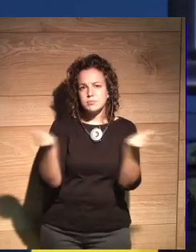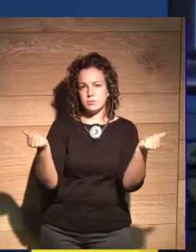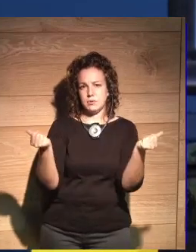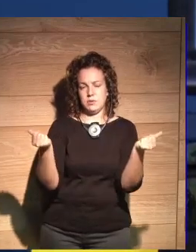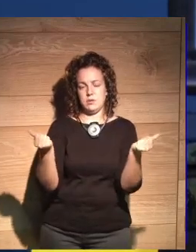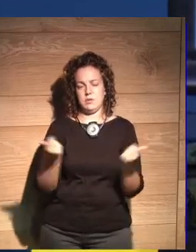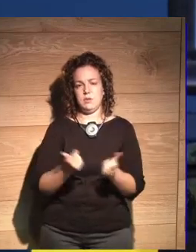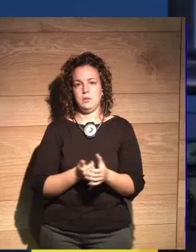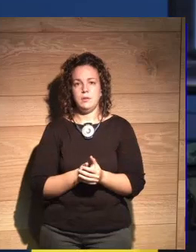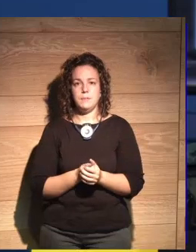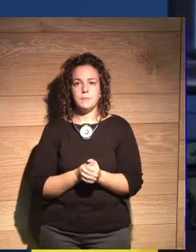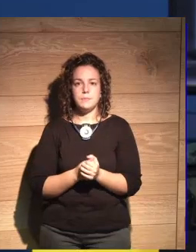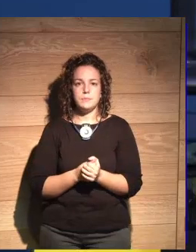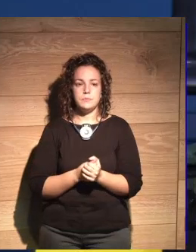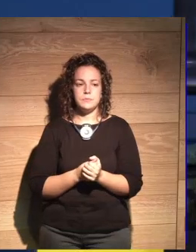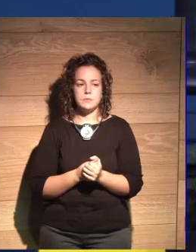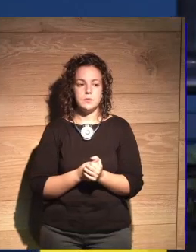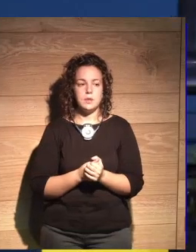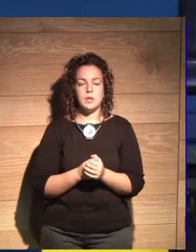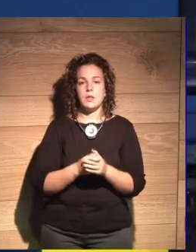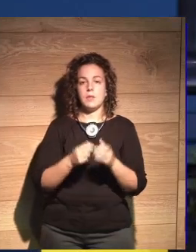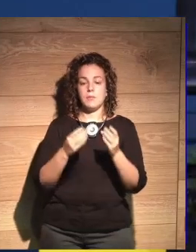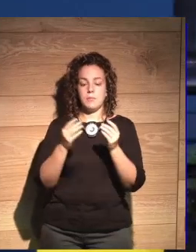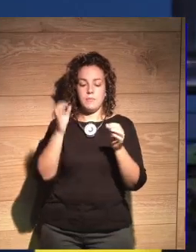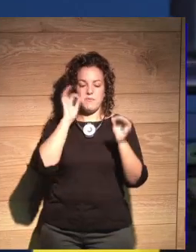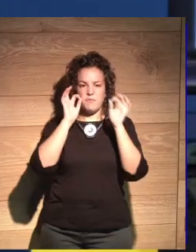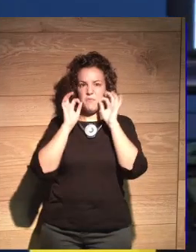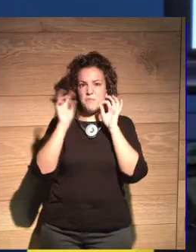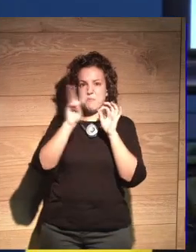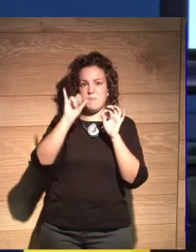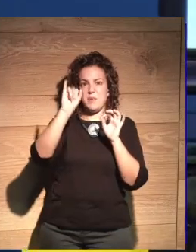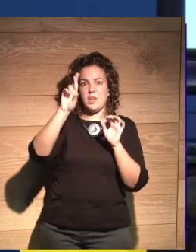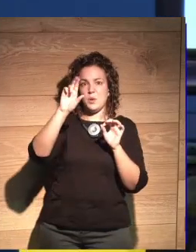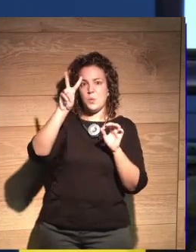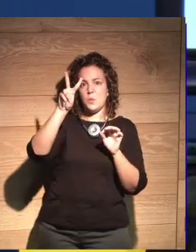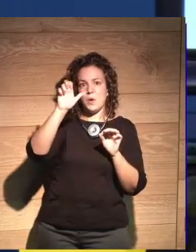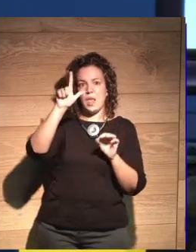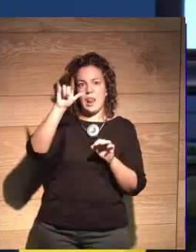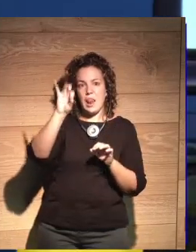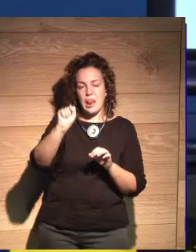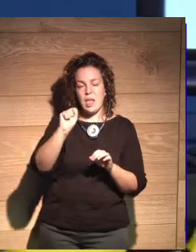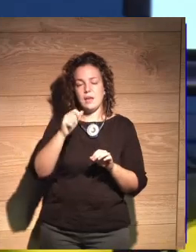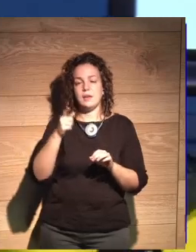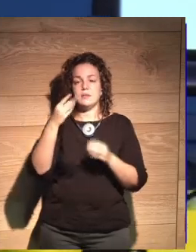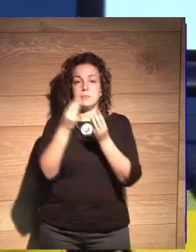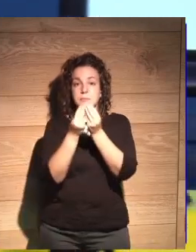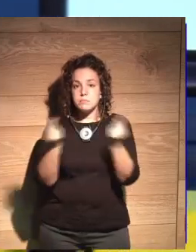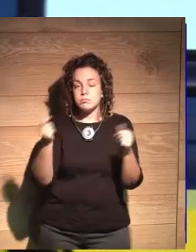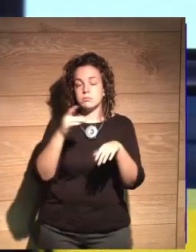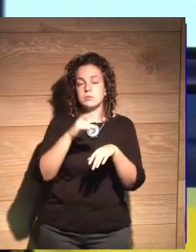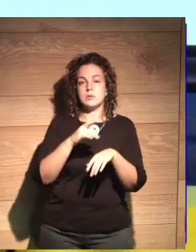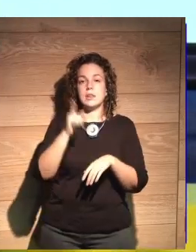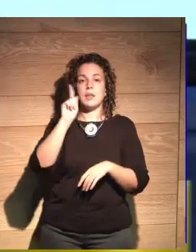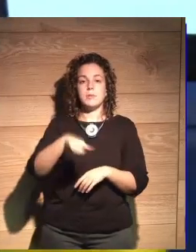last cases of smallpox in Somalia, but it succeeded. The world has succeeded in delineating